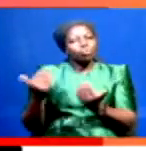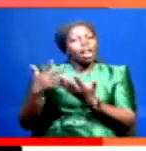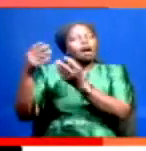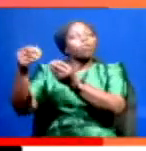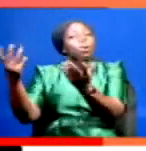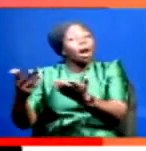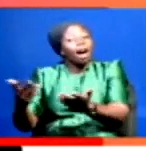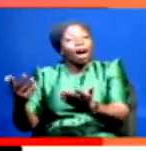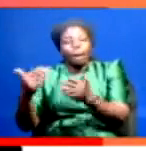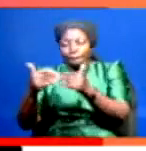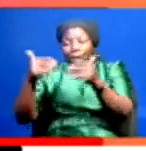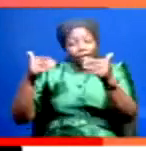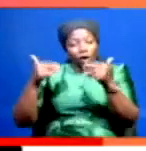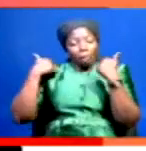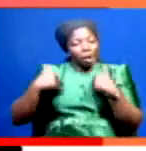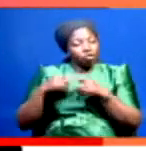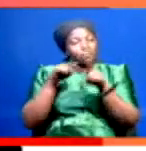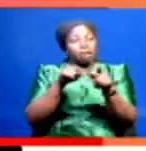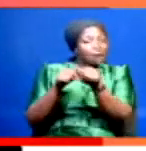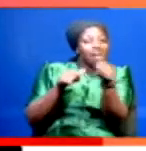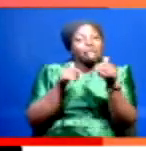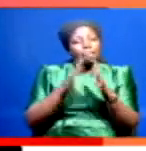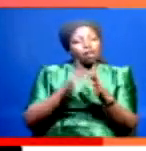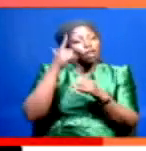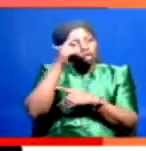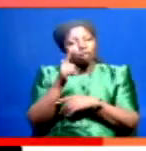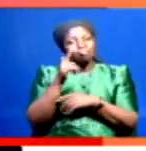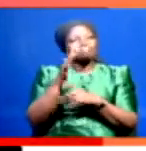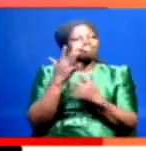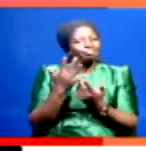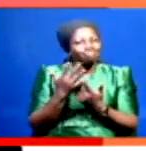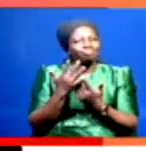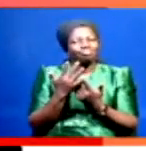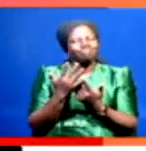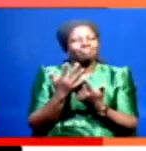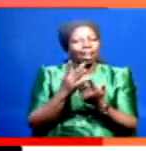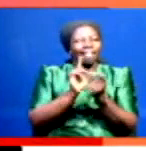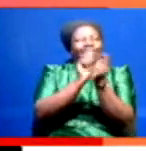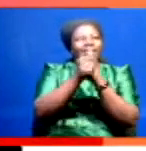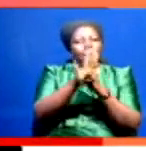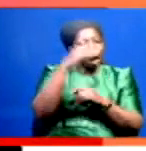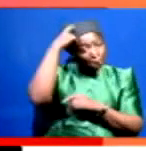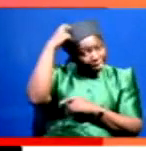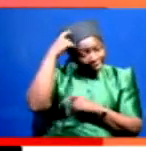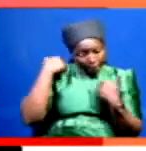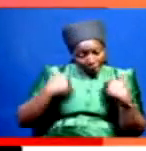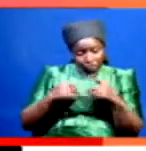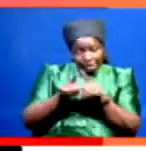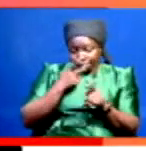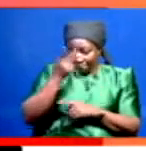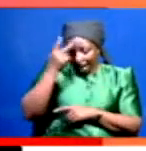and before I blame somebody for brainwashing them, I have failed somewhere as a parent, and if I